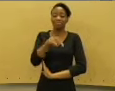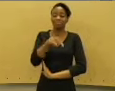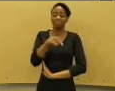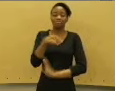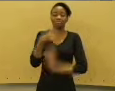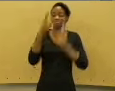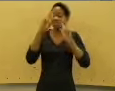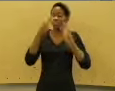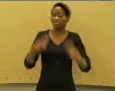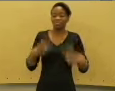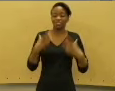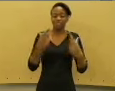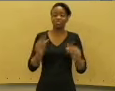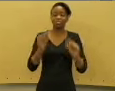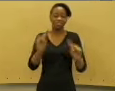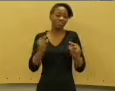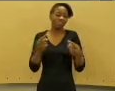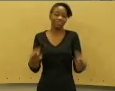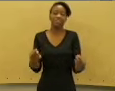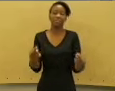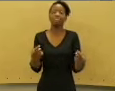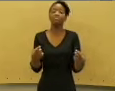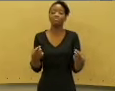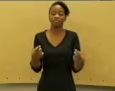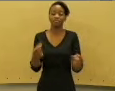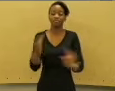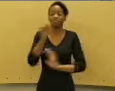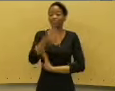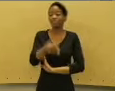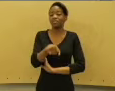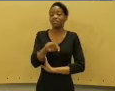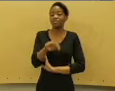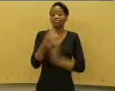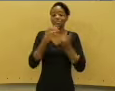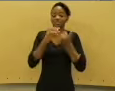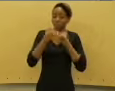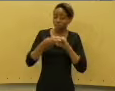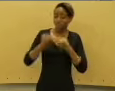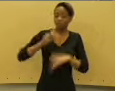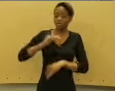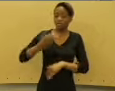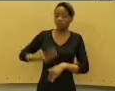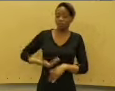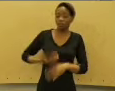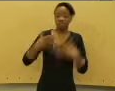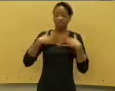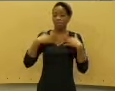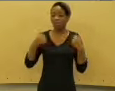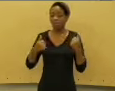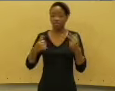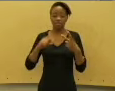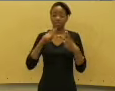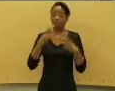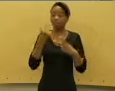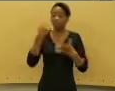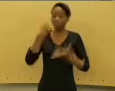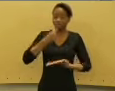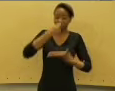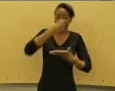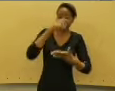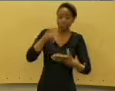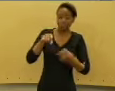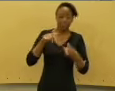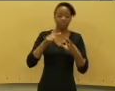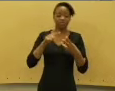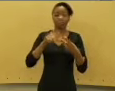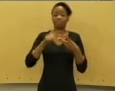research and trying to change the conversation. So let's fund women's health, let's fund women's sexuality, let's